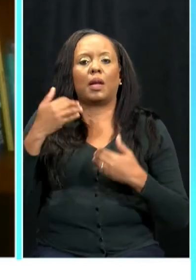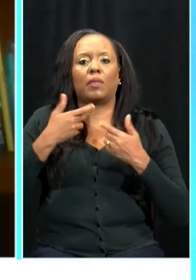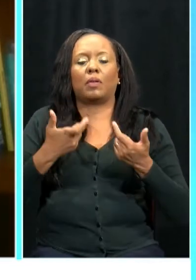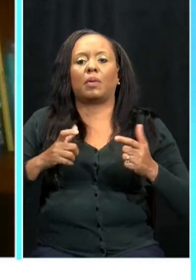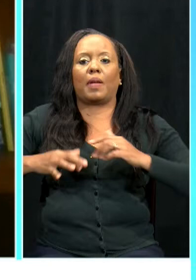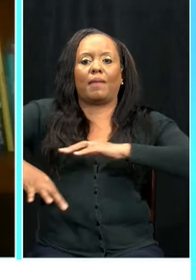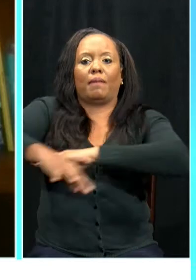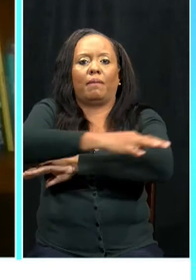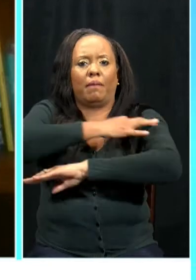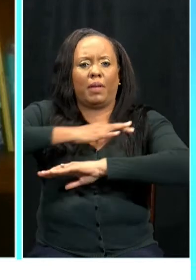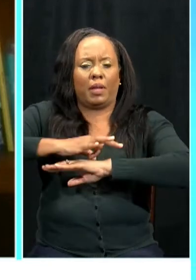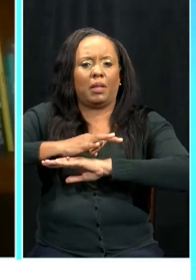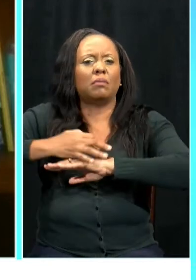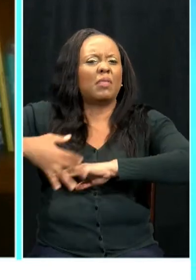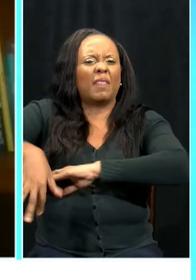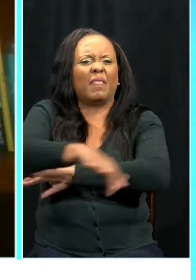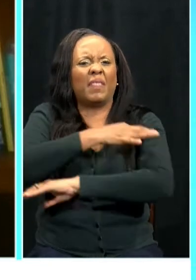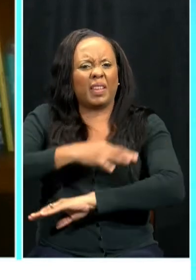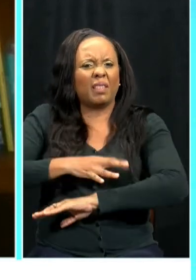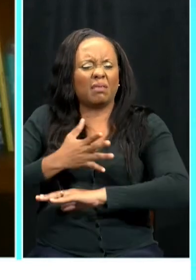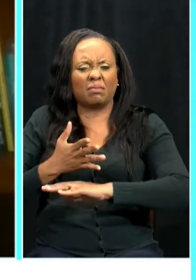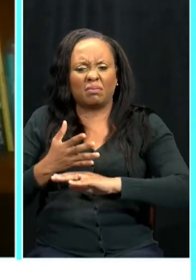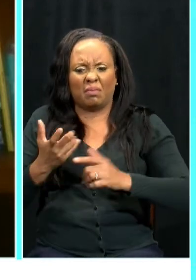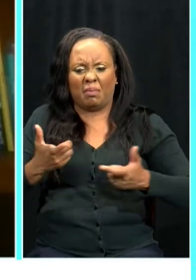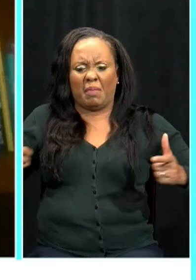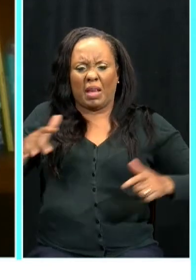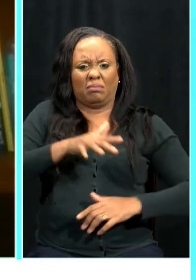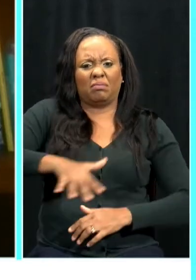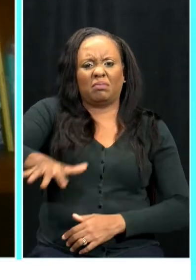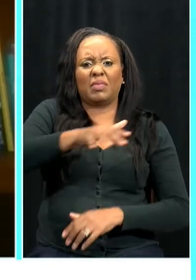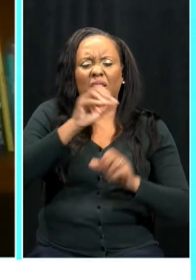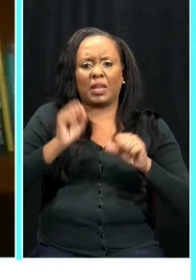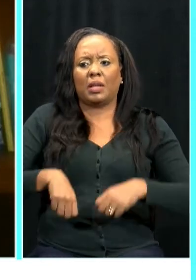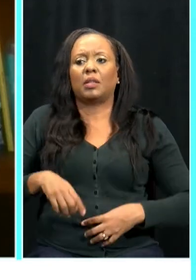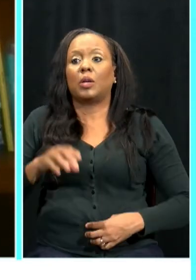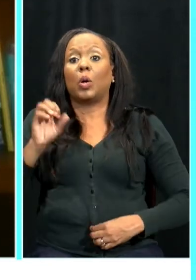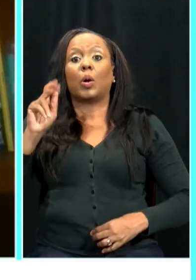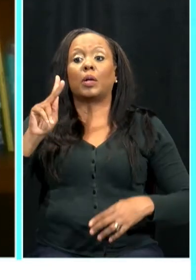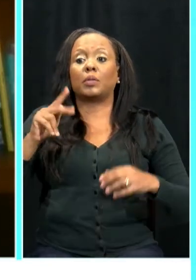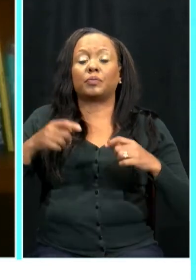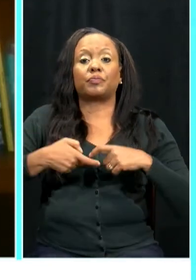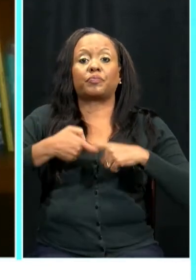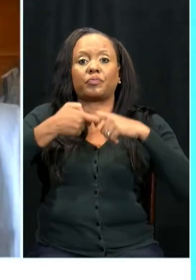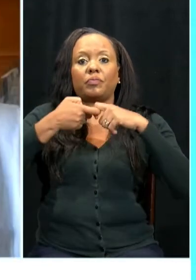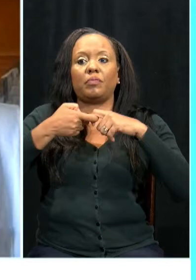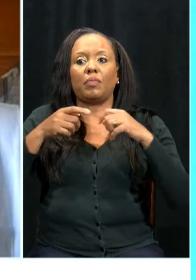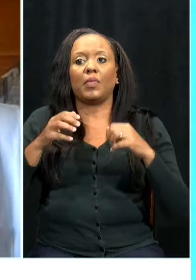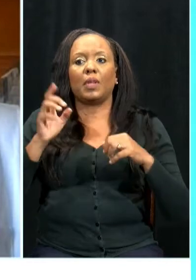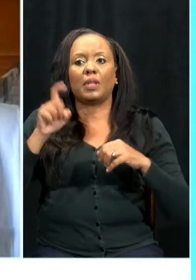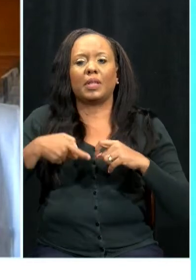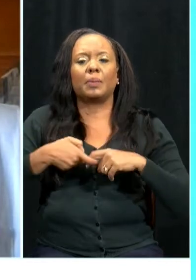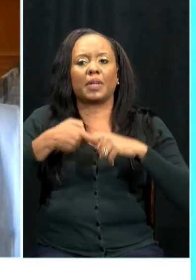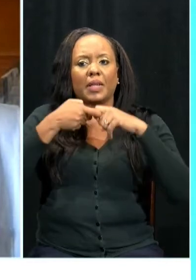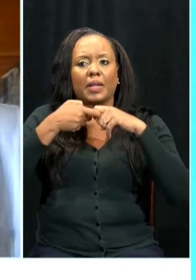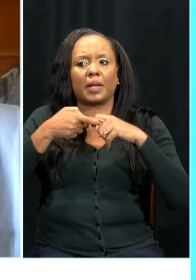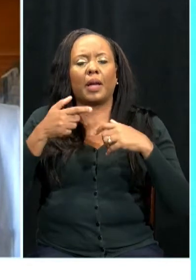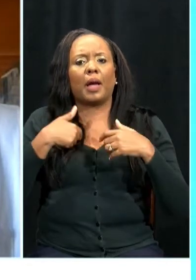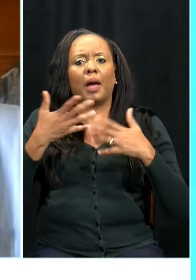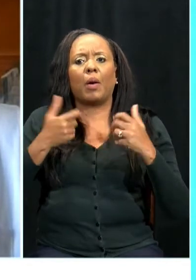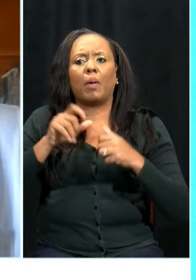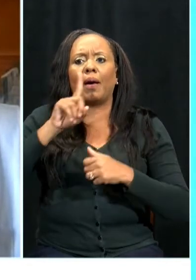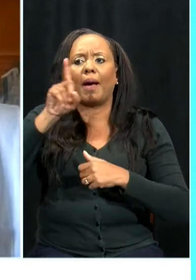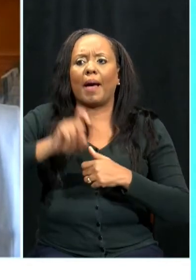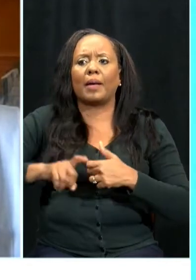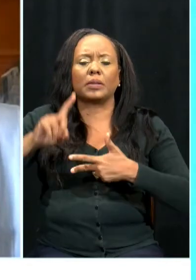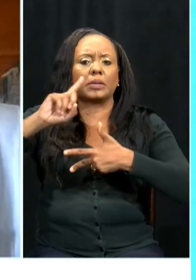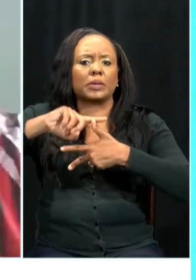are the new things that the parties would have to do. But I also Well, Dr. what Joseph, let Joel me is stop you saying. there because quickly before we go to break, I want to throw to Ambassador